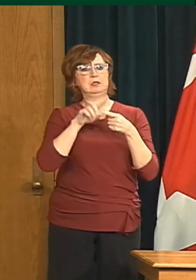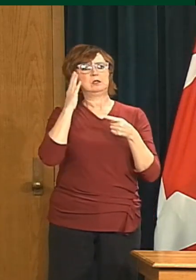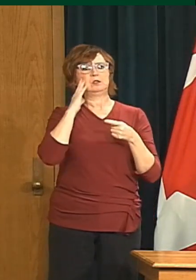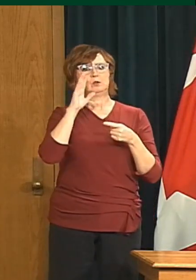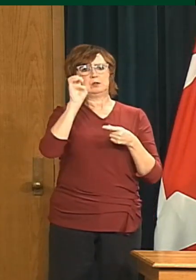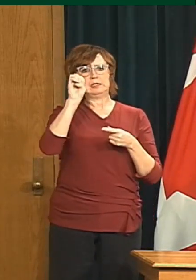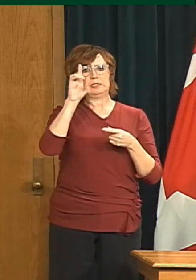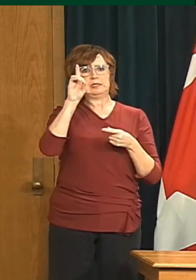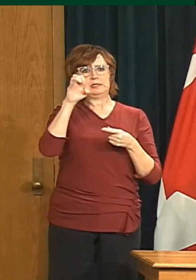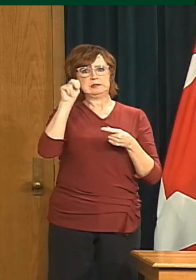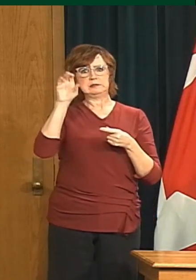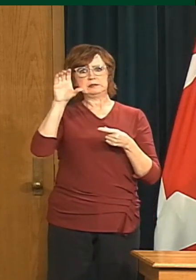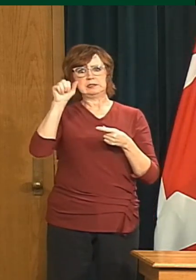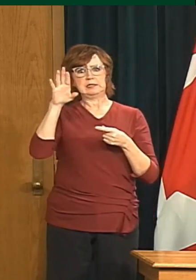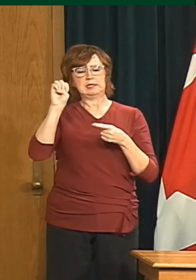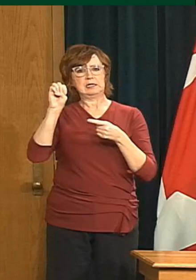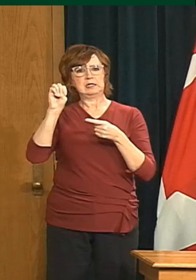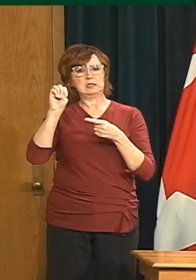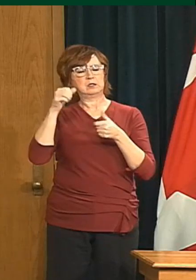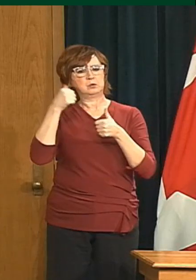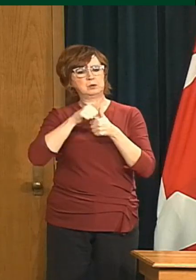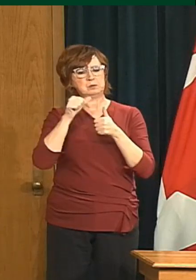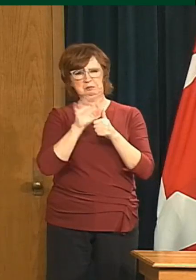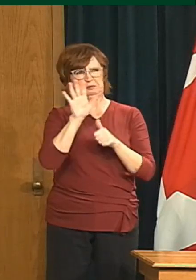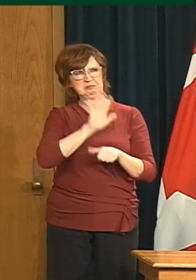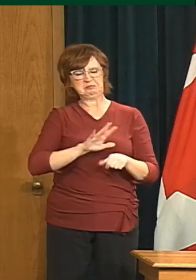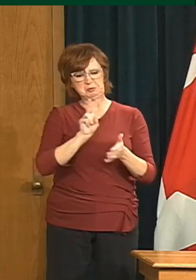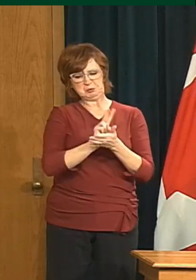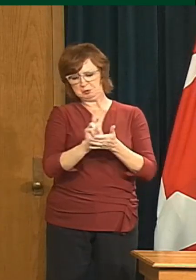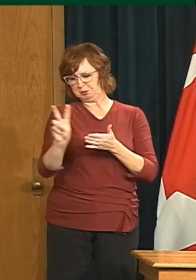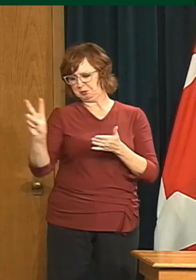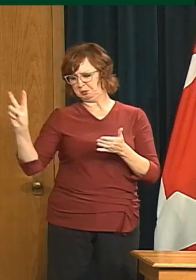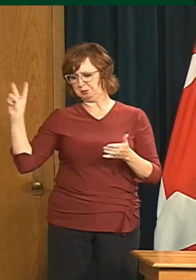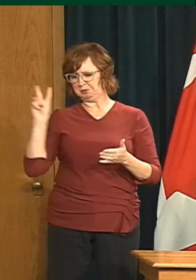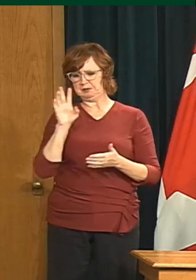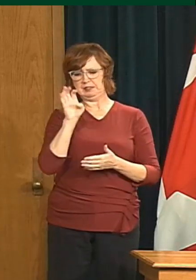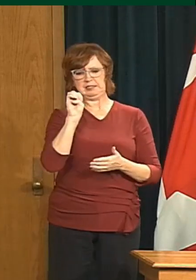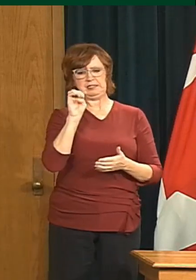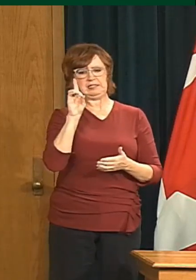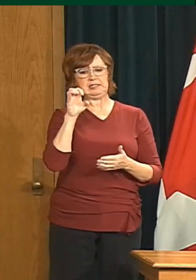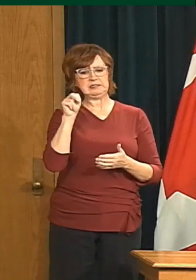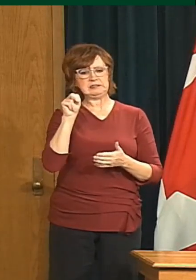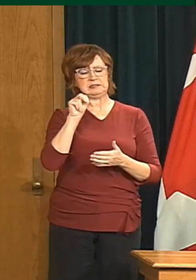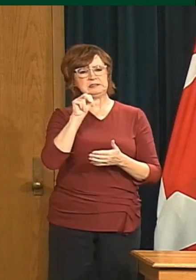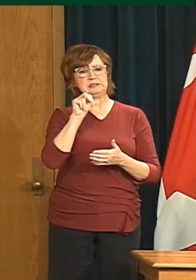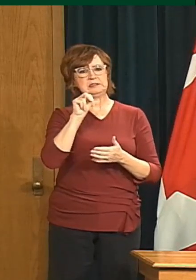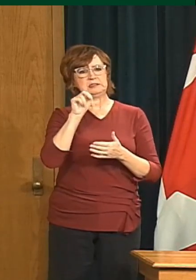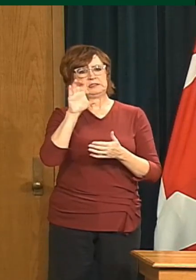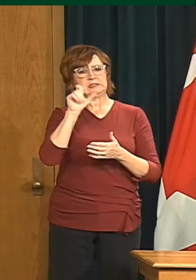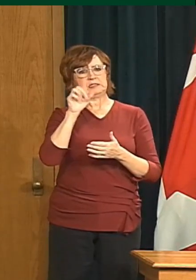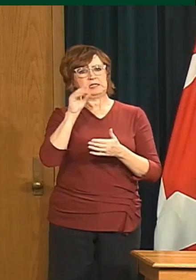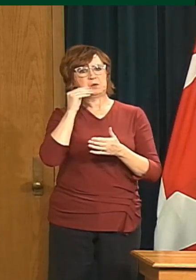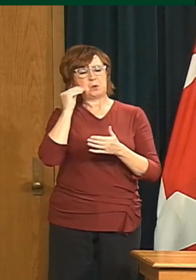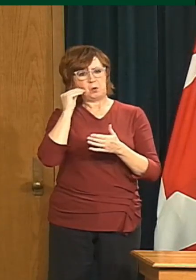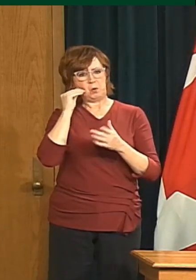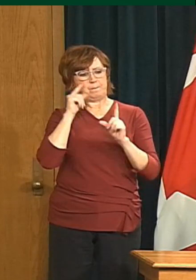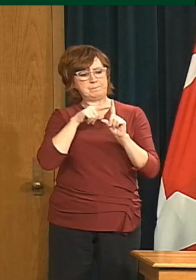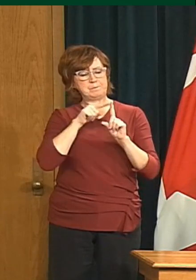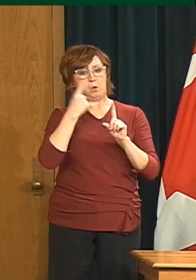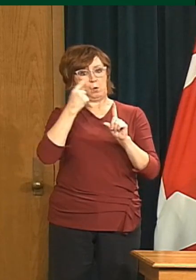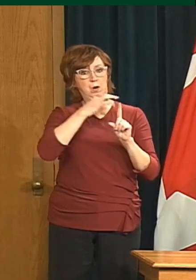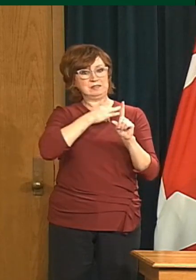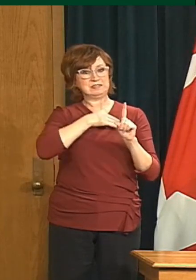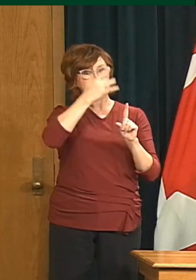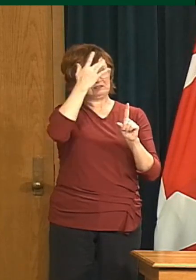Living Facility that about 2 weeks ago had a staff member who was COVID positive now has a second